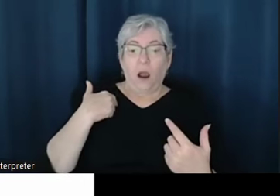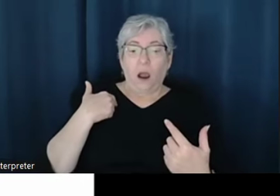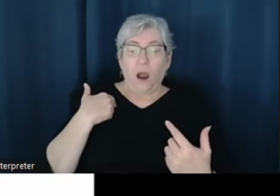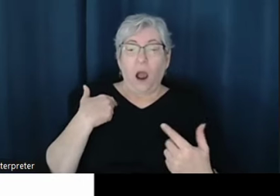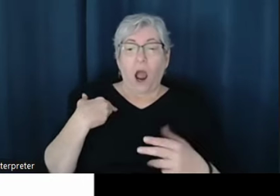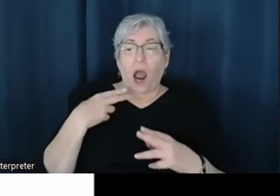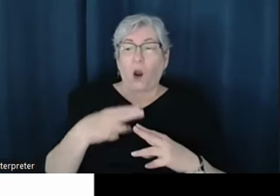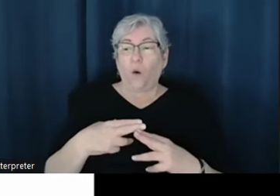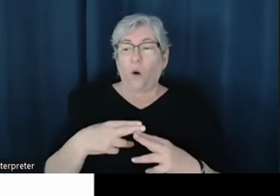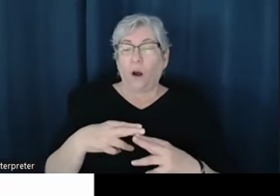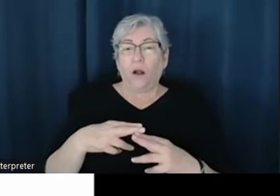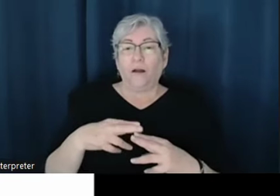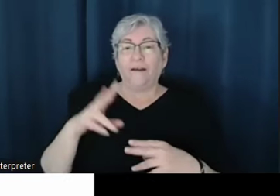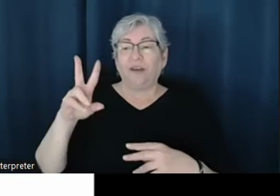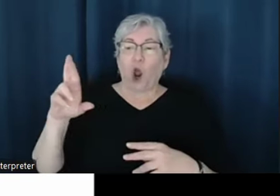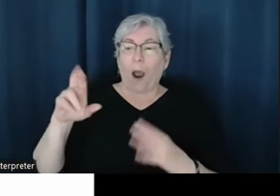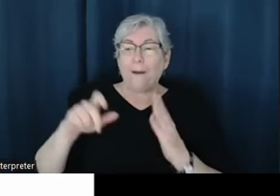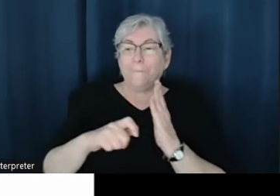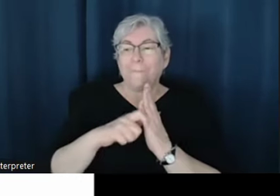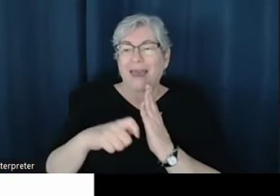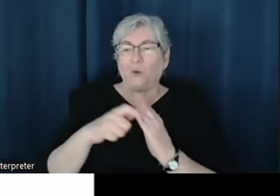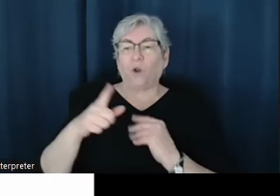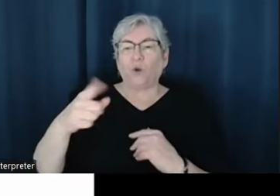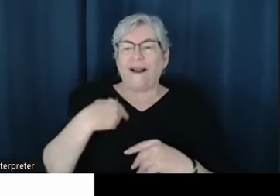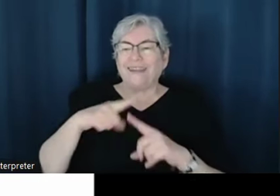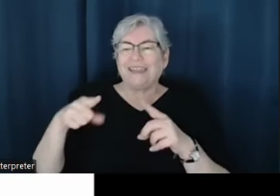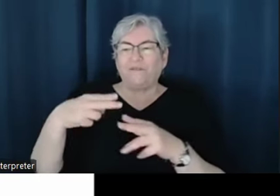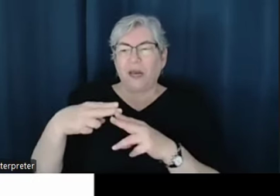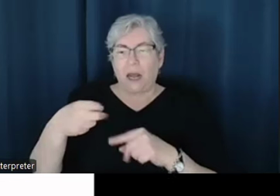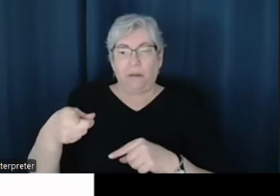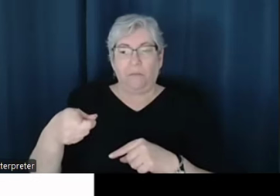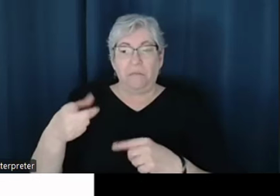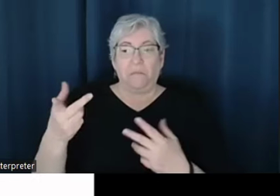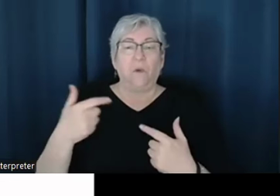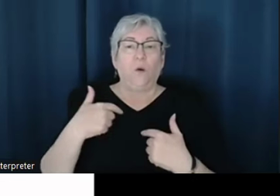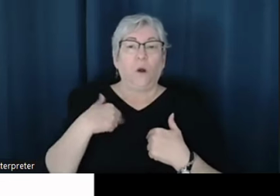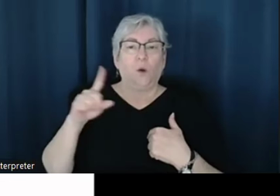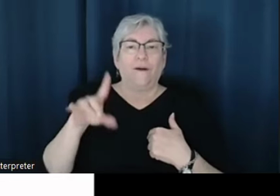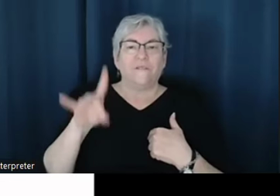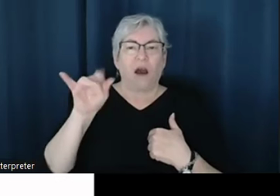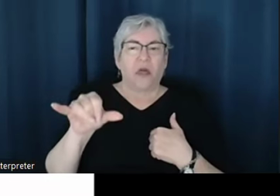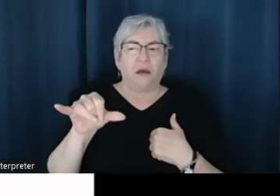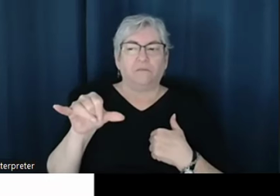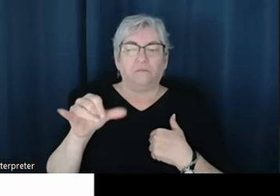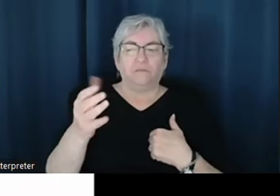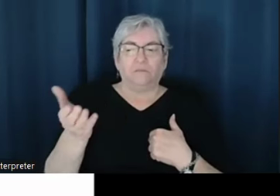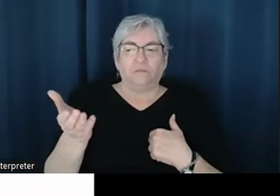call the VR manual. I know you guys have a different name for it. Where people could find it.